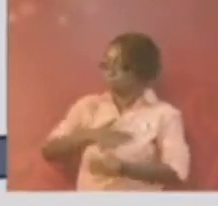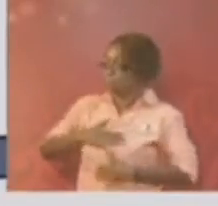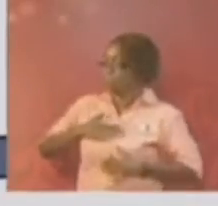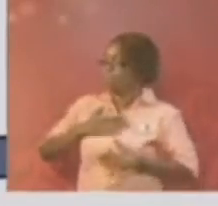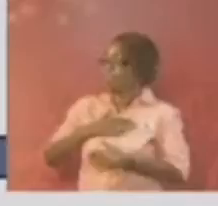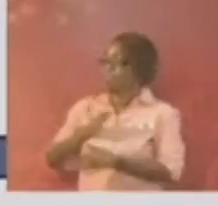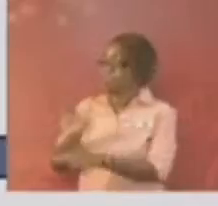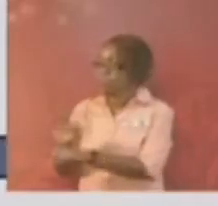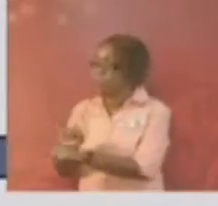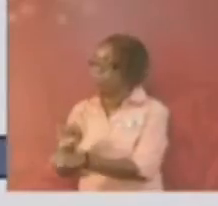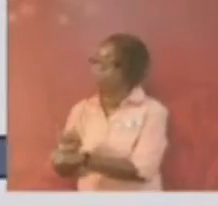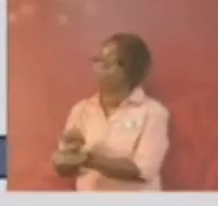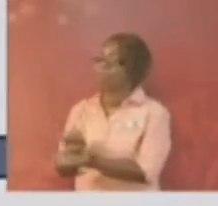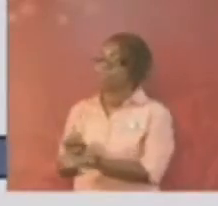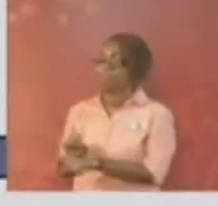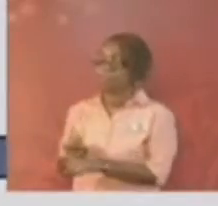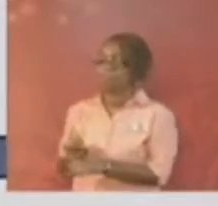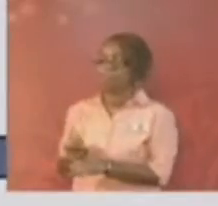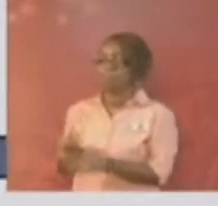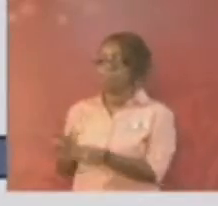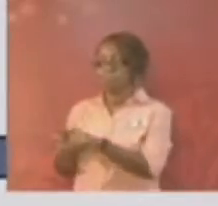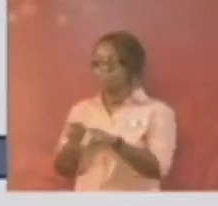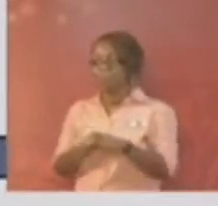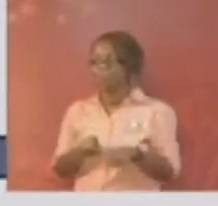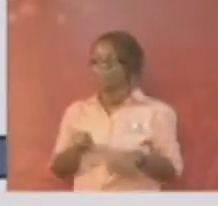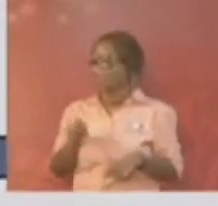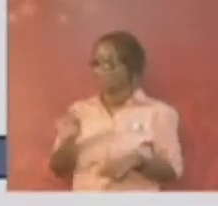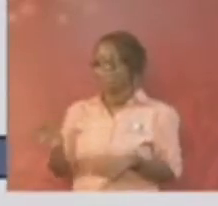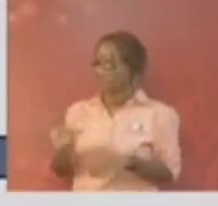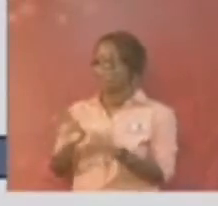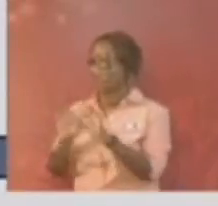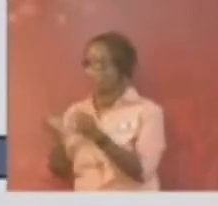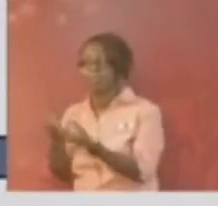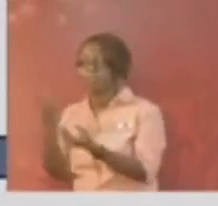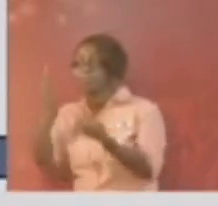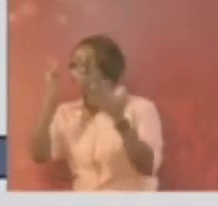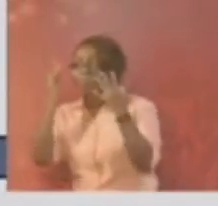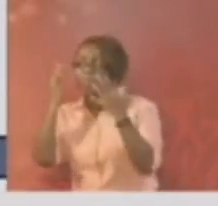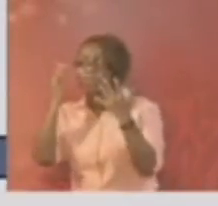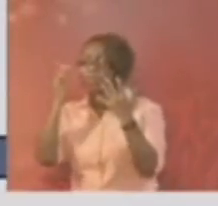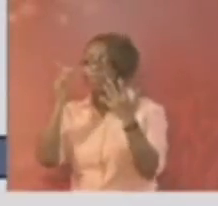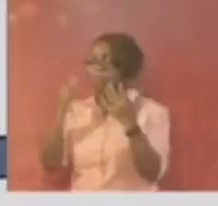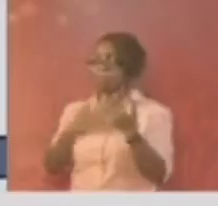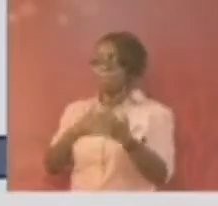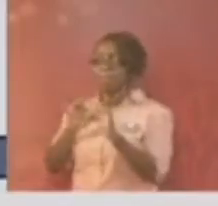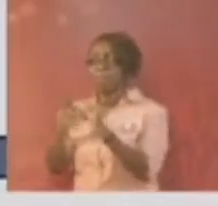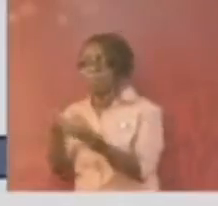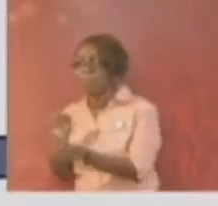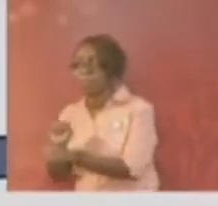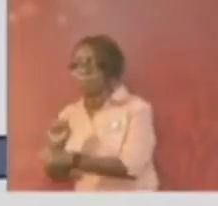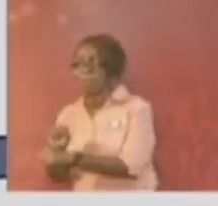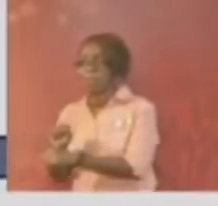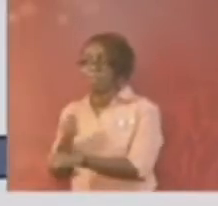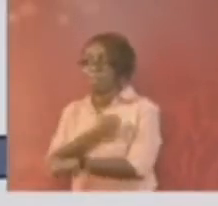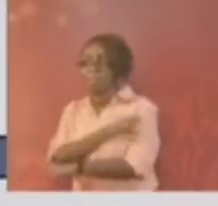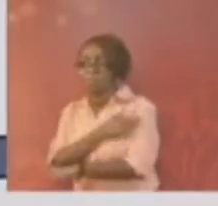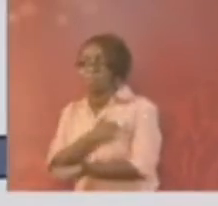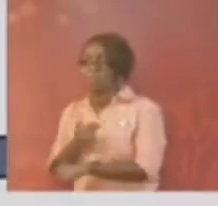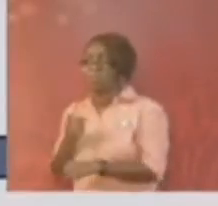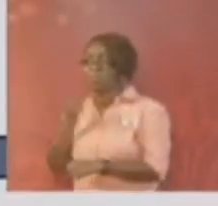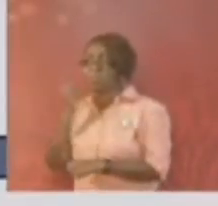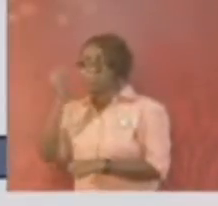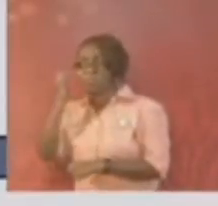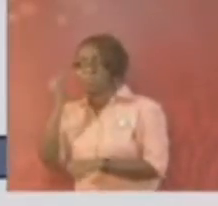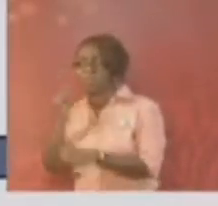led them, even at the family level, to be subject to stigmatization, and in some instances having